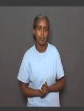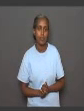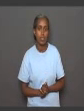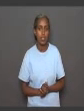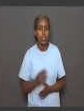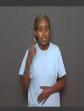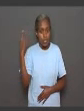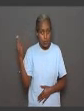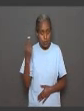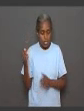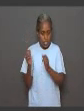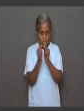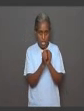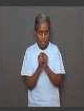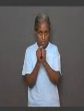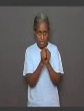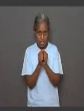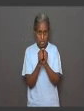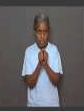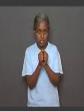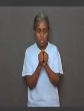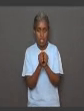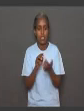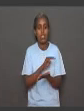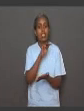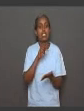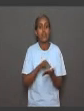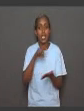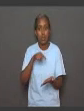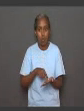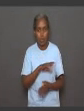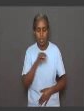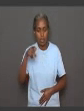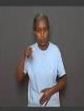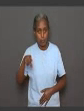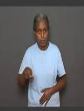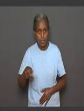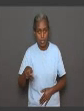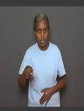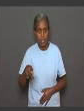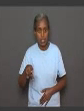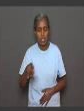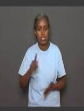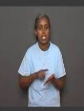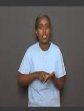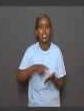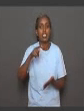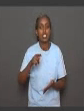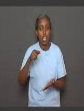Using the intersection as the midpoint and P as the initial